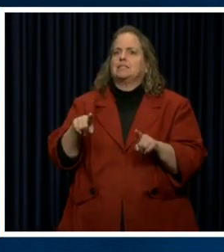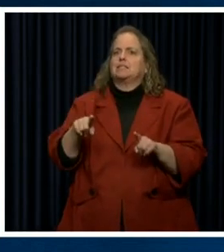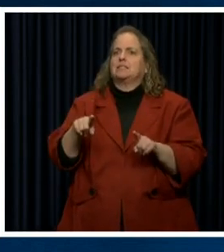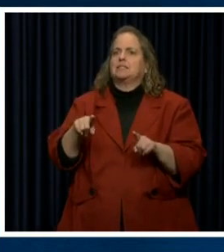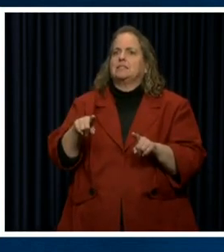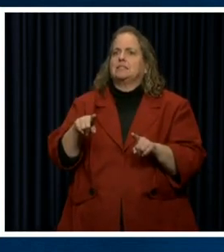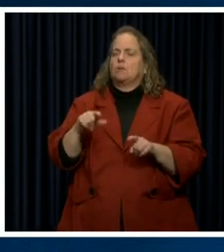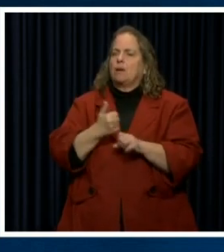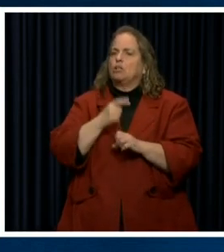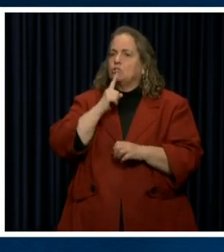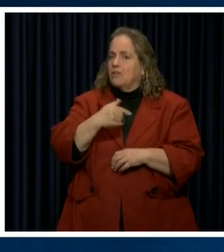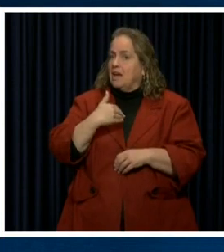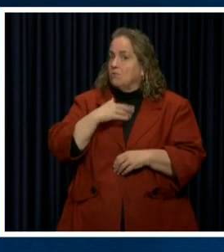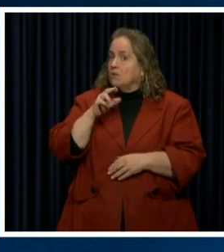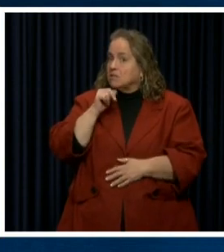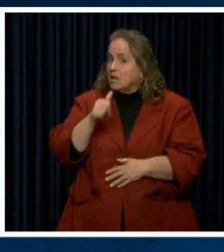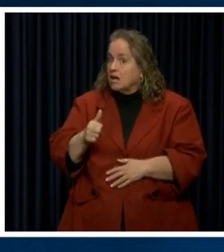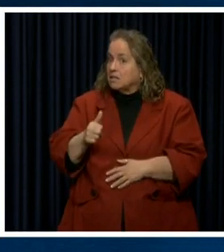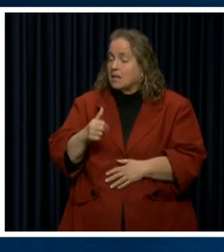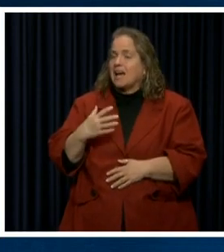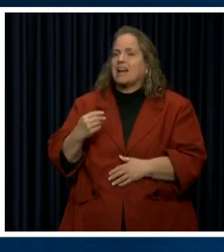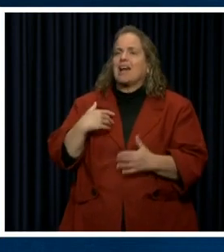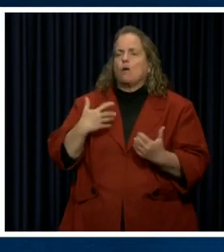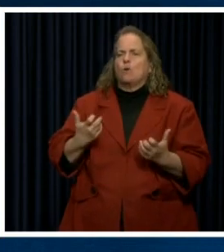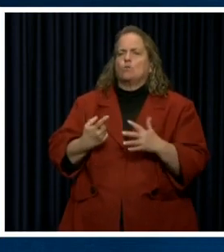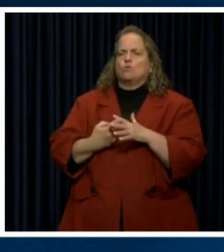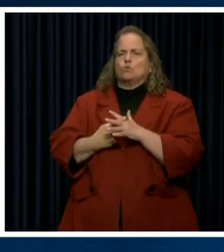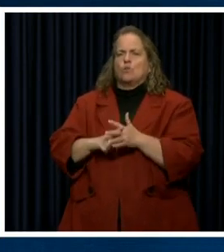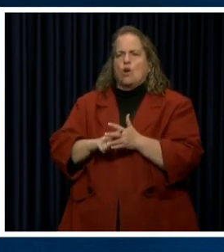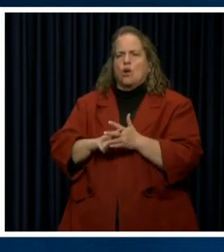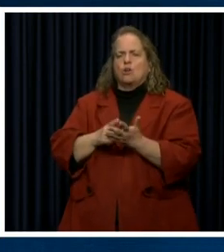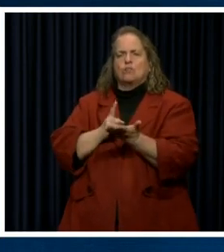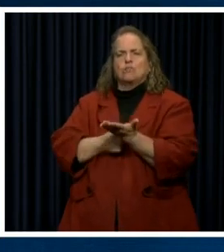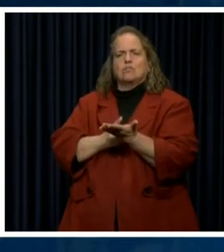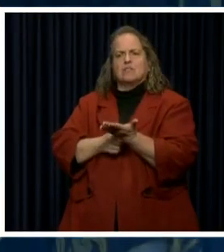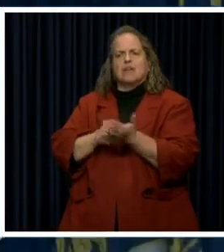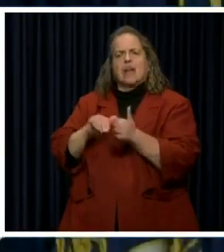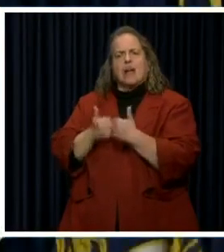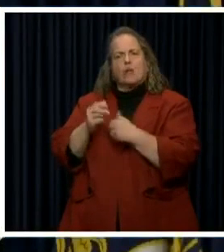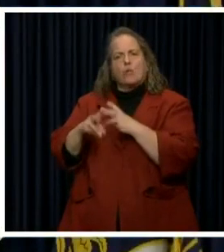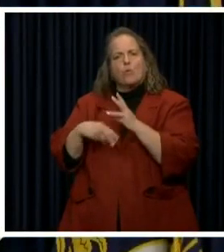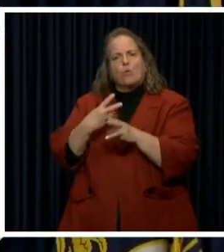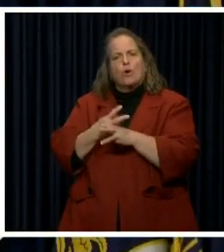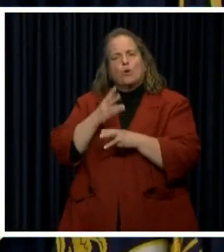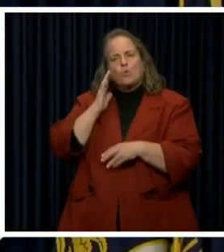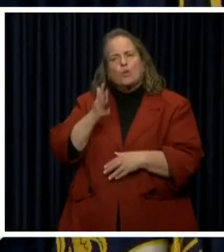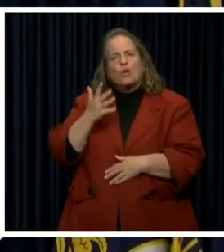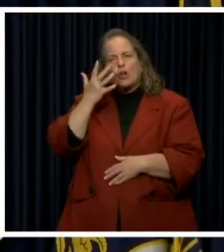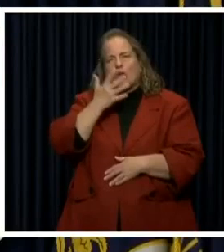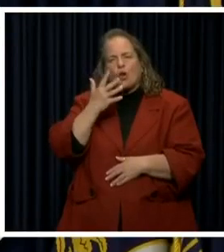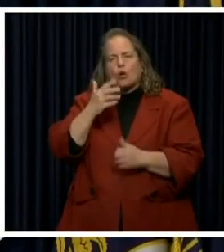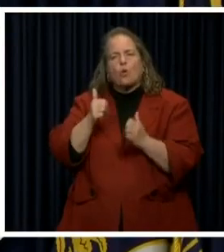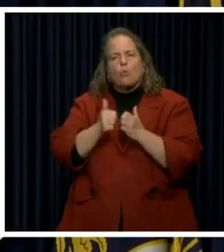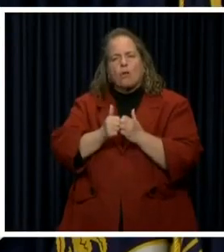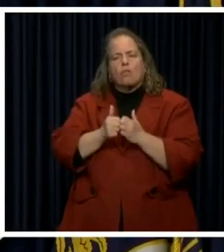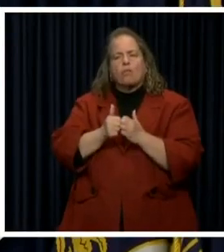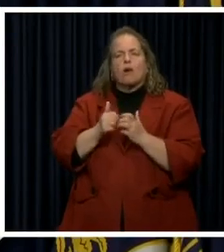don't. And then I just want to start talking about the way the world will look with contact